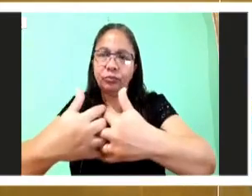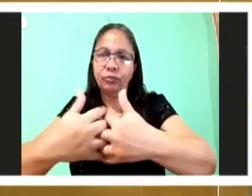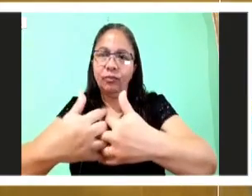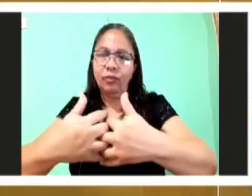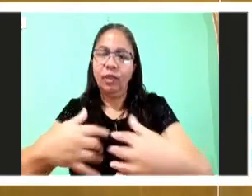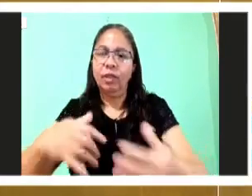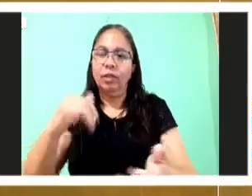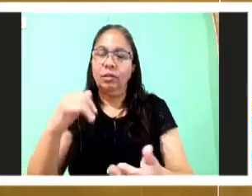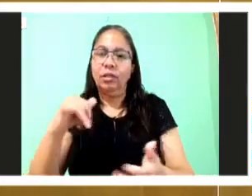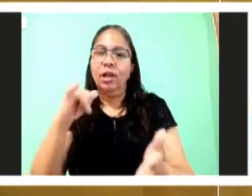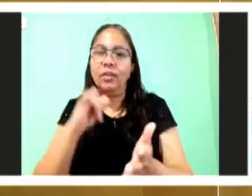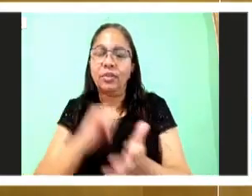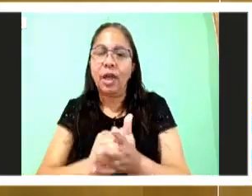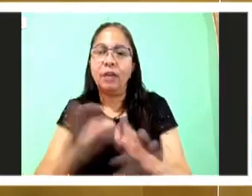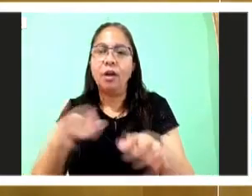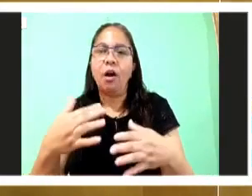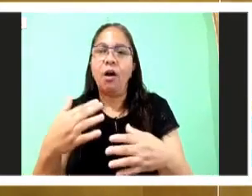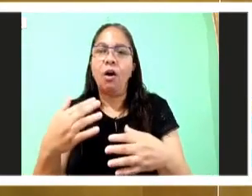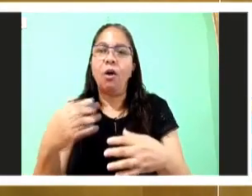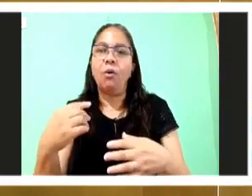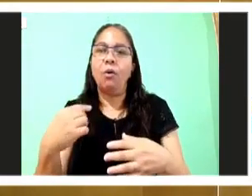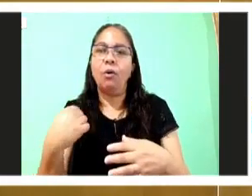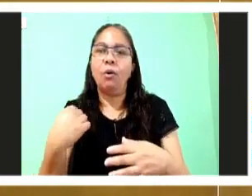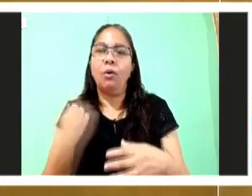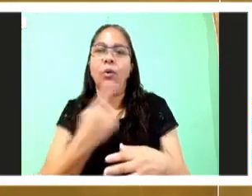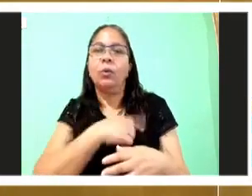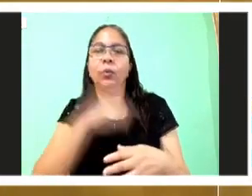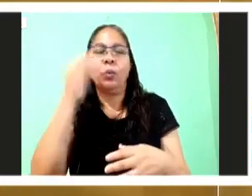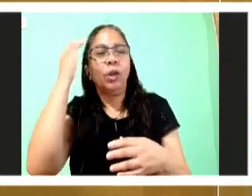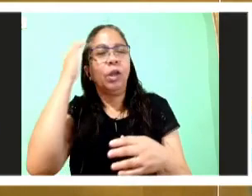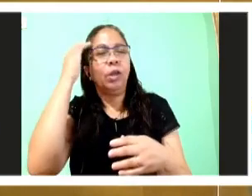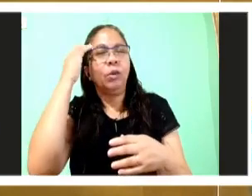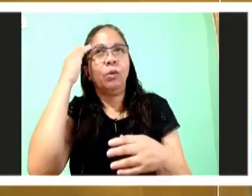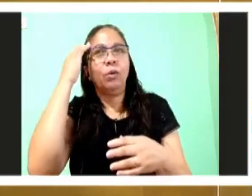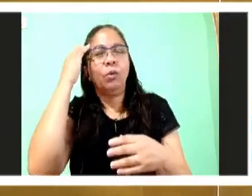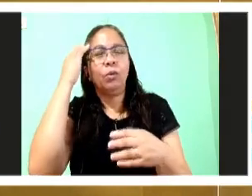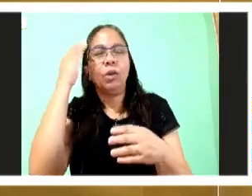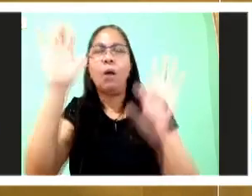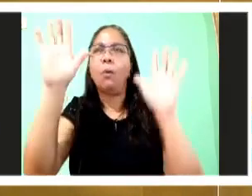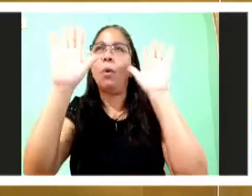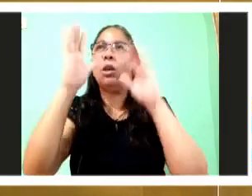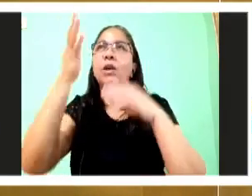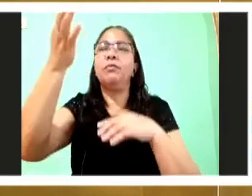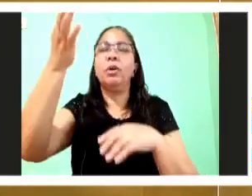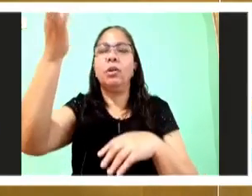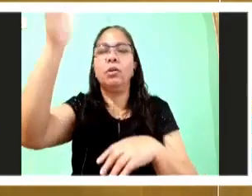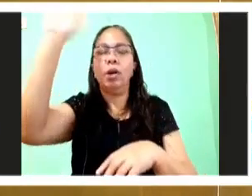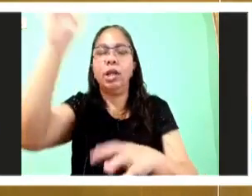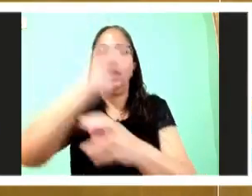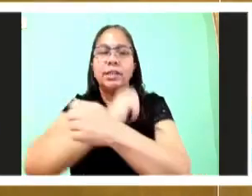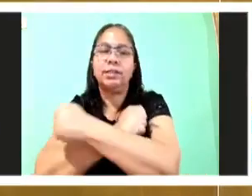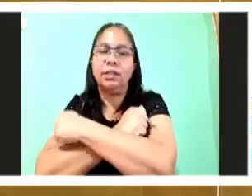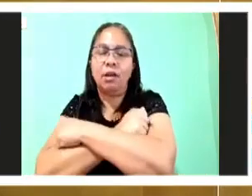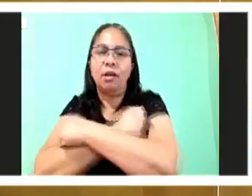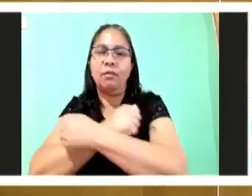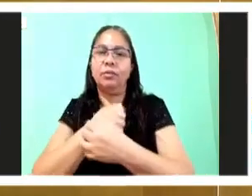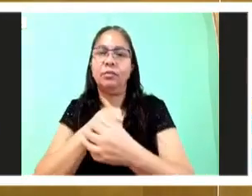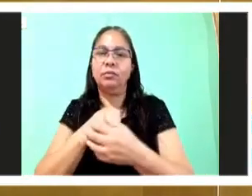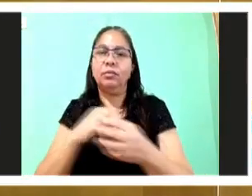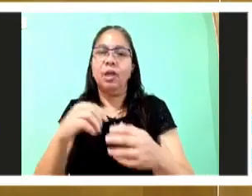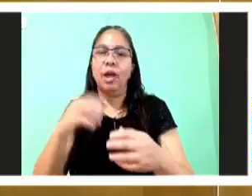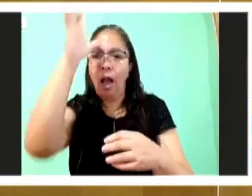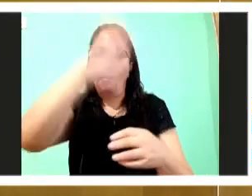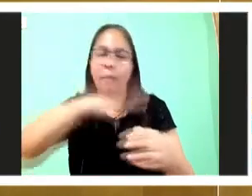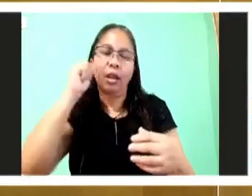how we will know the amazing love of this God, in the complementarity of the male and the